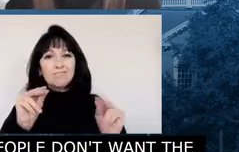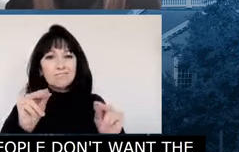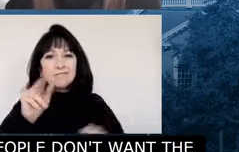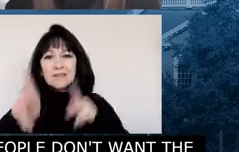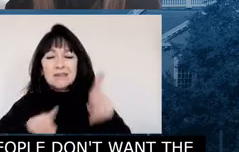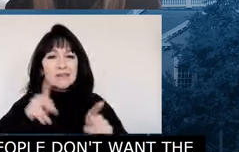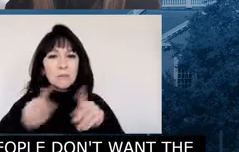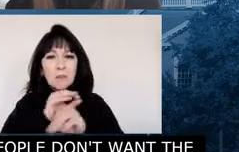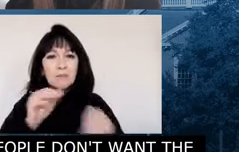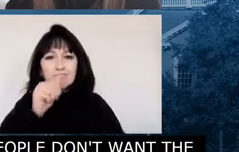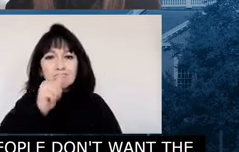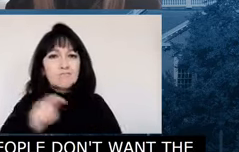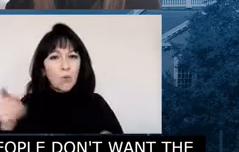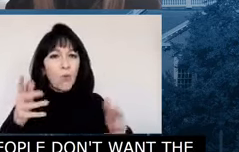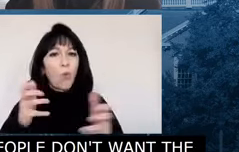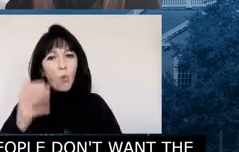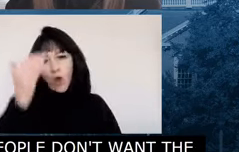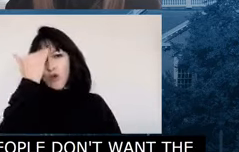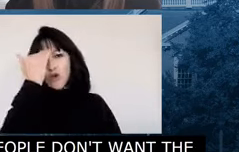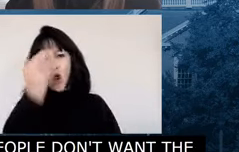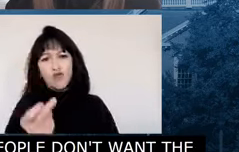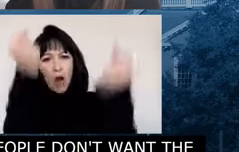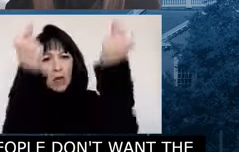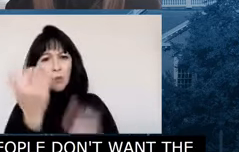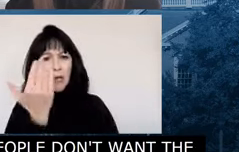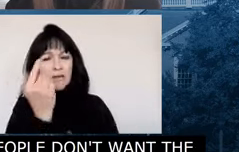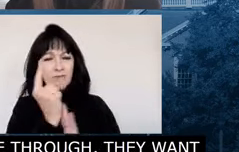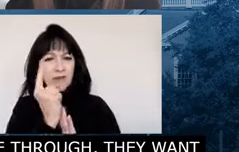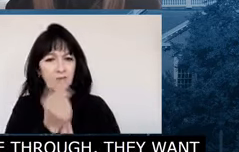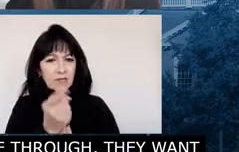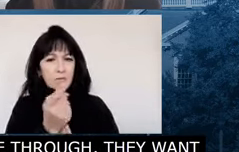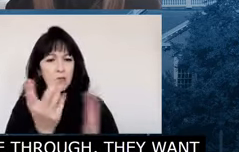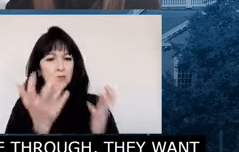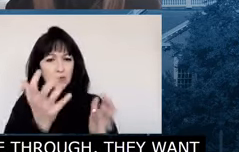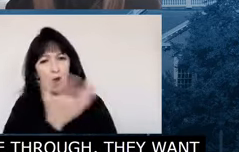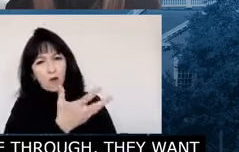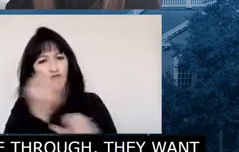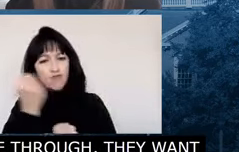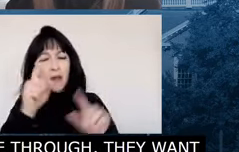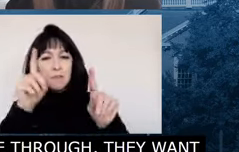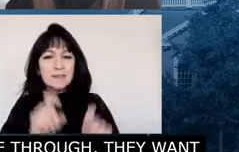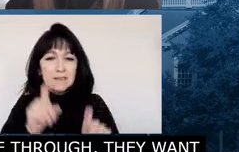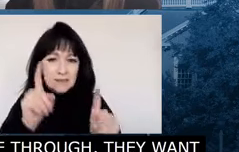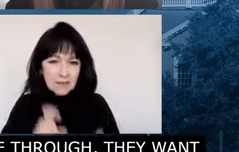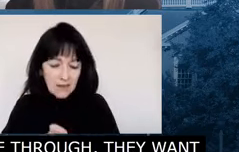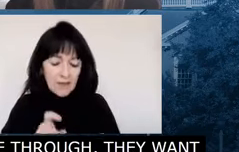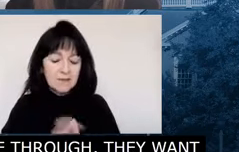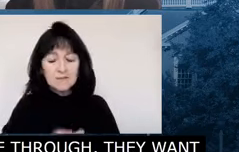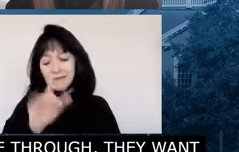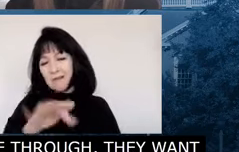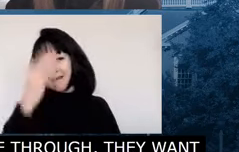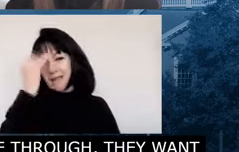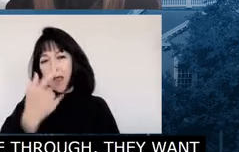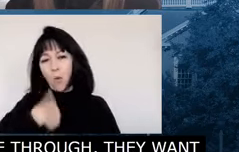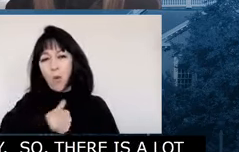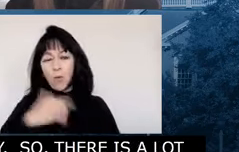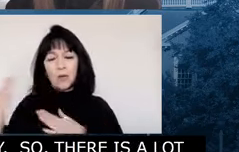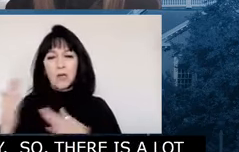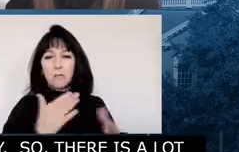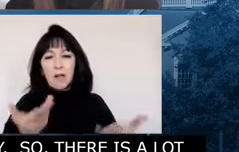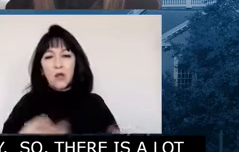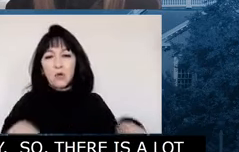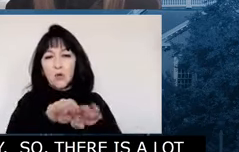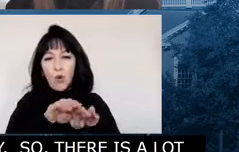of variables that go in this. We're going to sunset this at the end of this week. We continue to look at